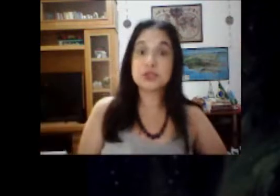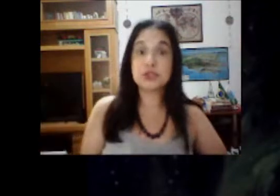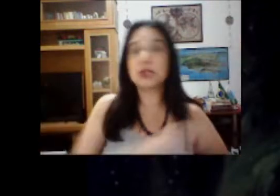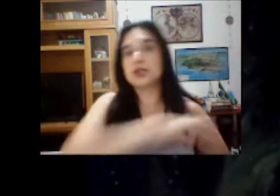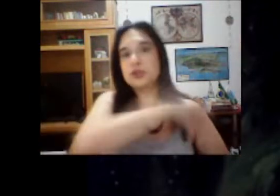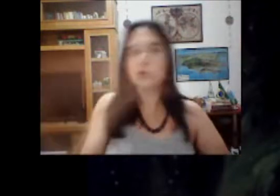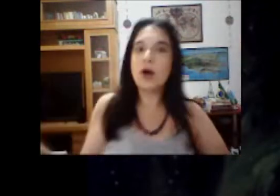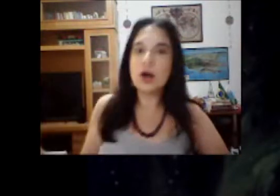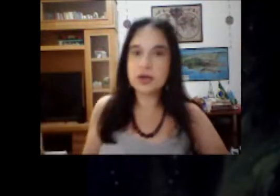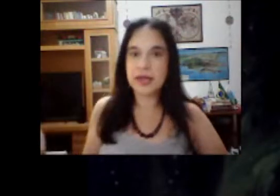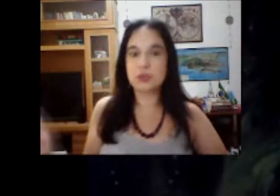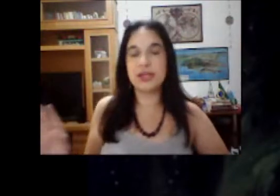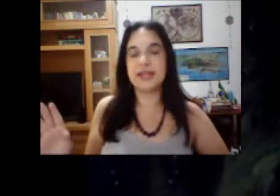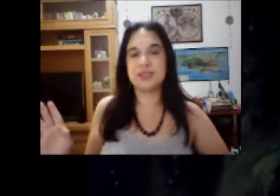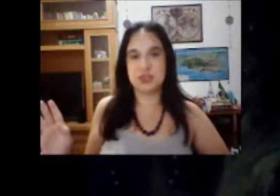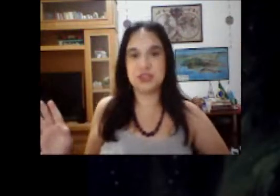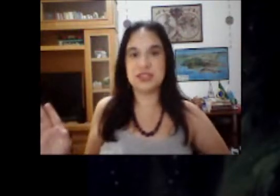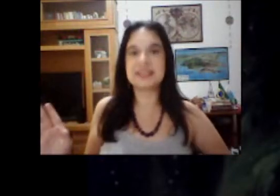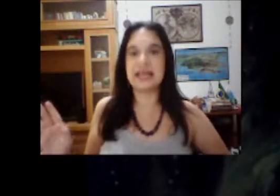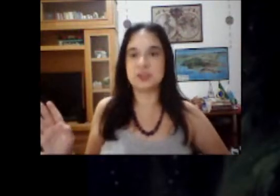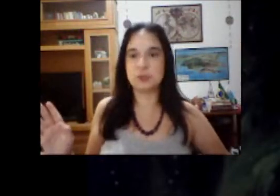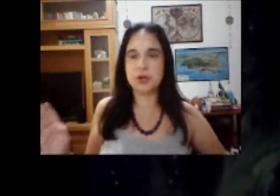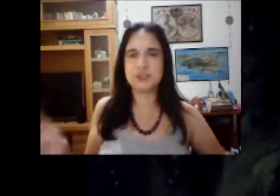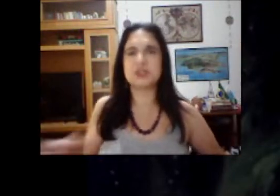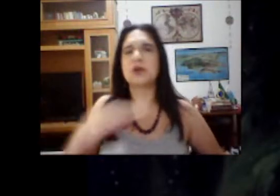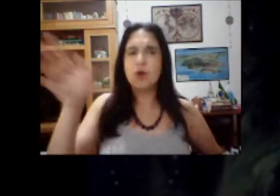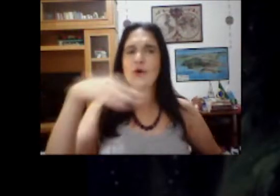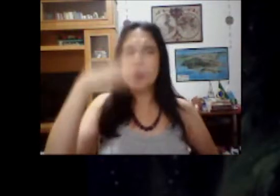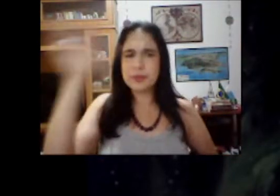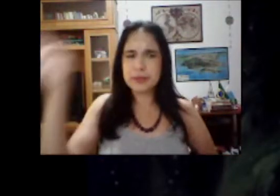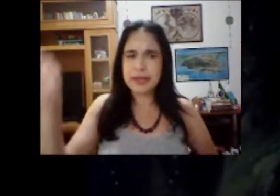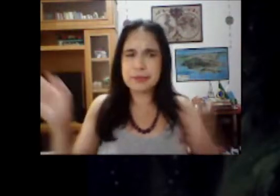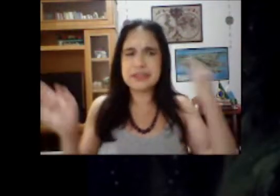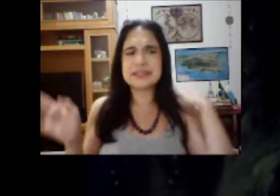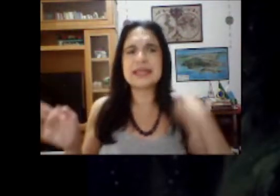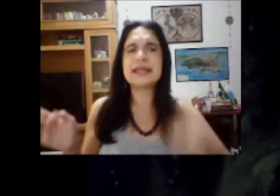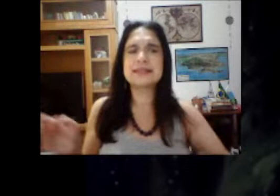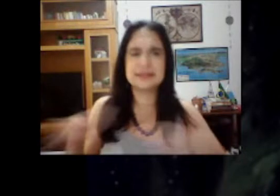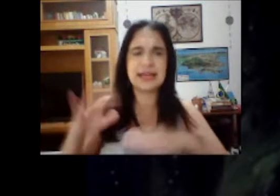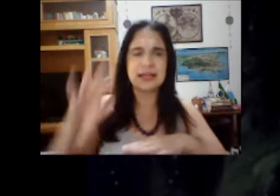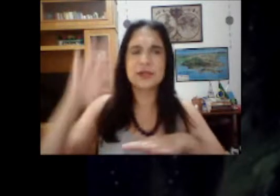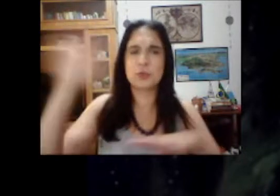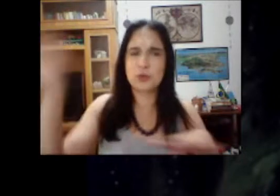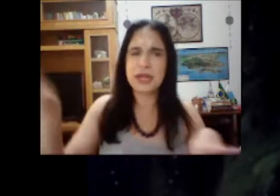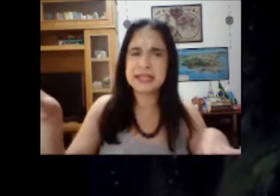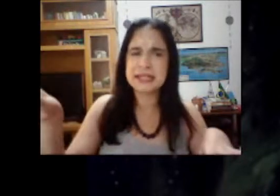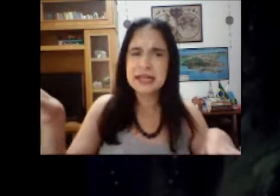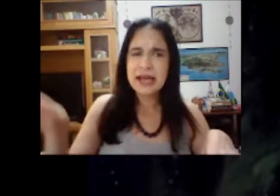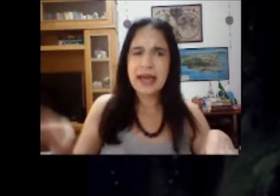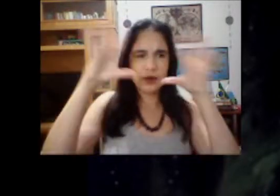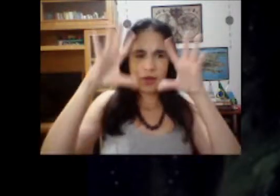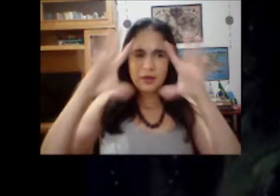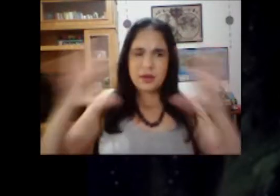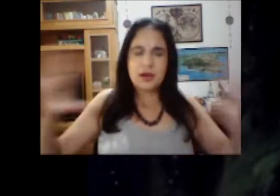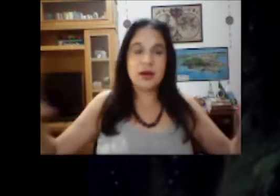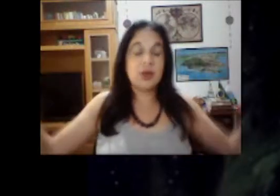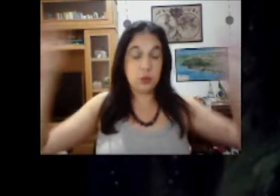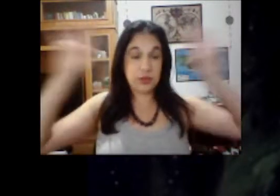I'm sure you all can relate to this at this point. So who can blame him? He decided to take a little break